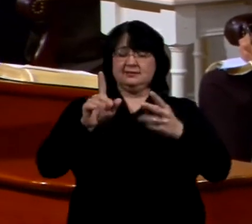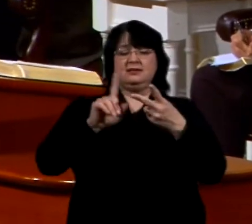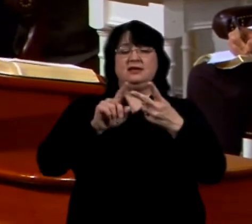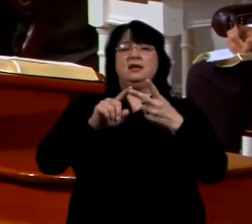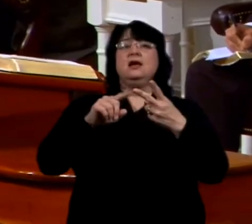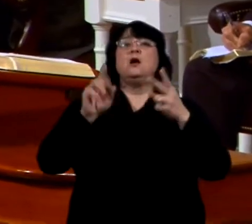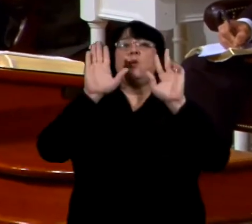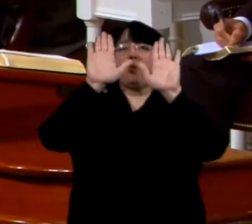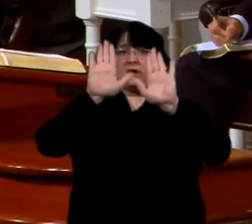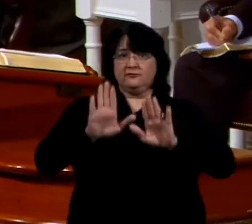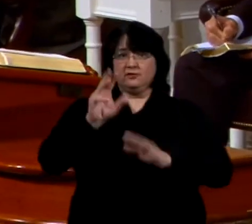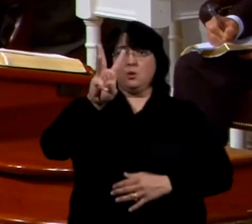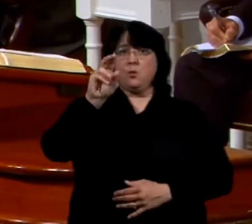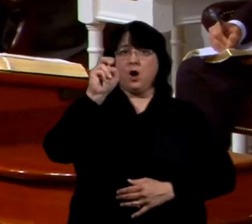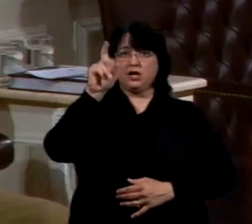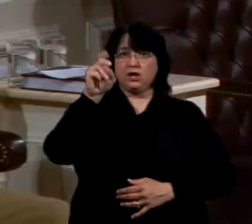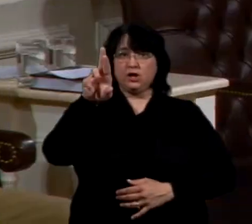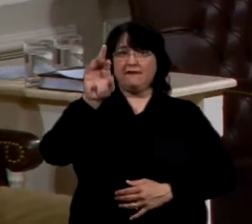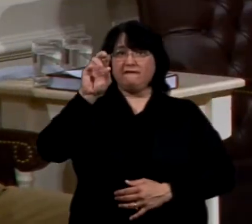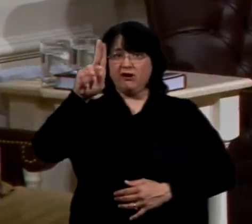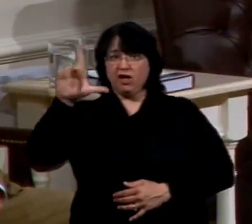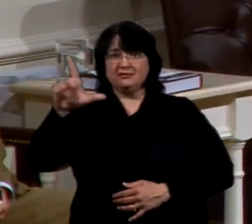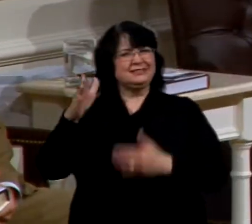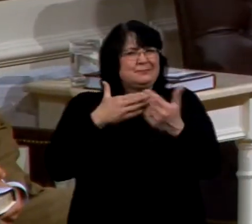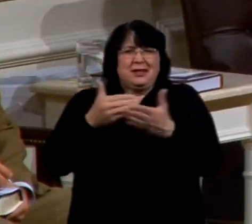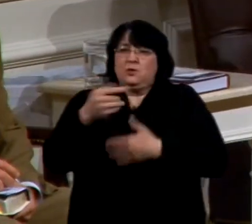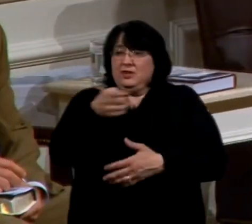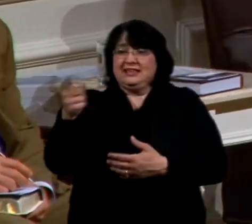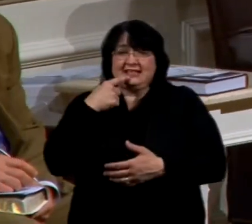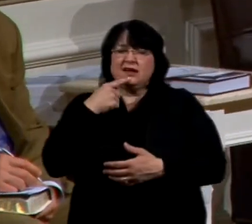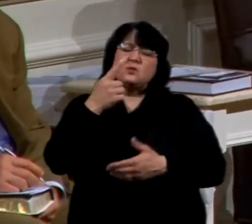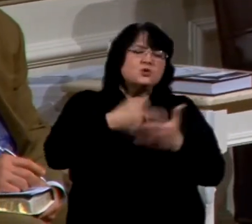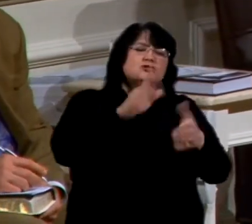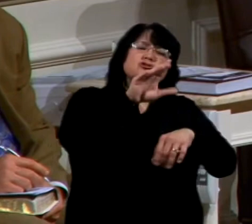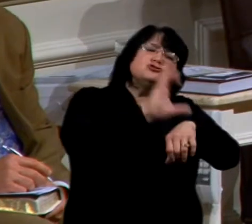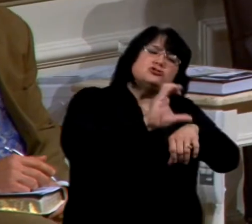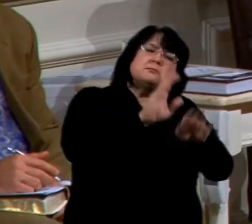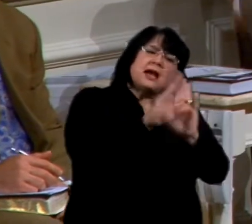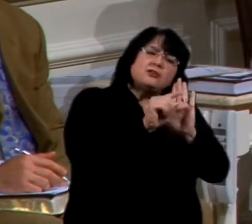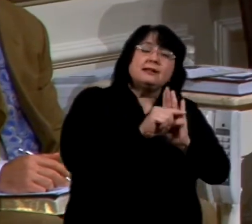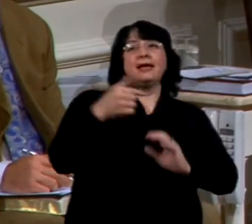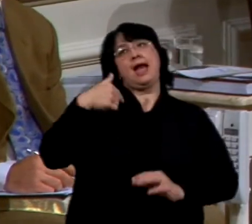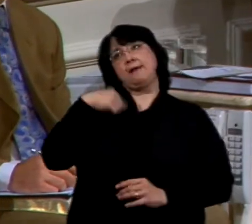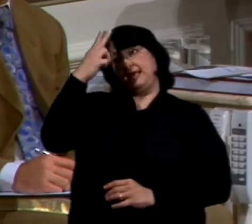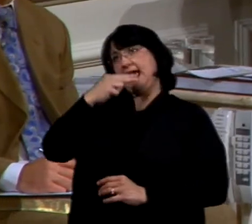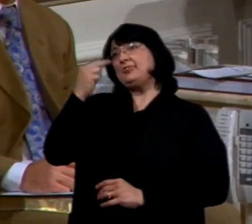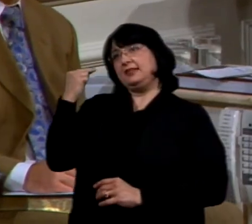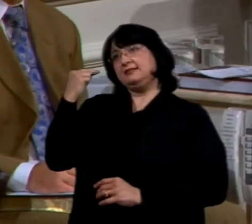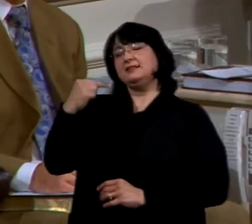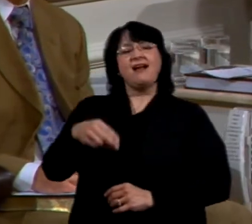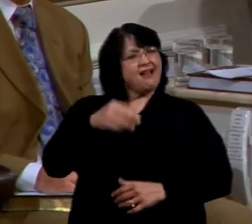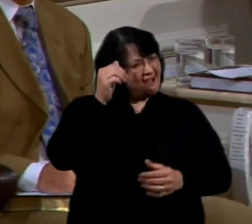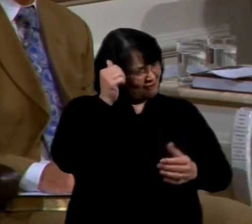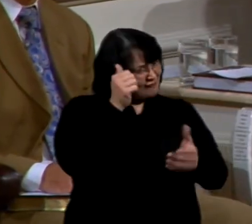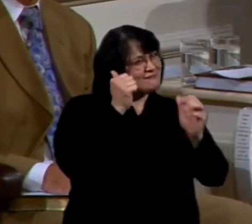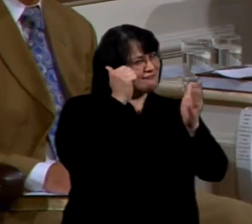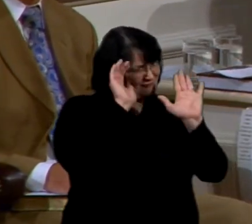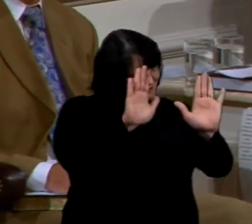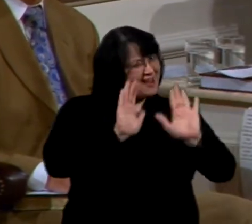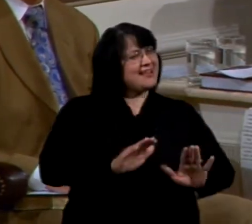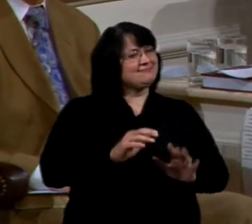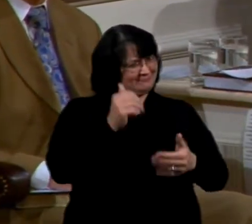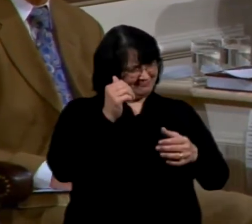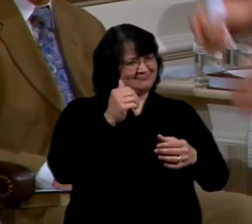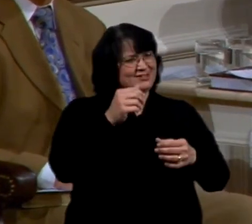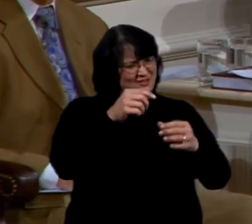You need to memorize them. I don't care what they tell you. Hey, what's your church background? I am a Catholic. Man, that's great.